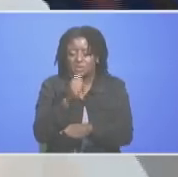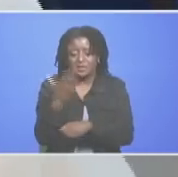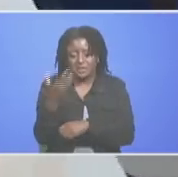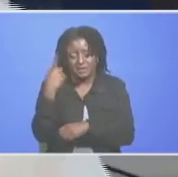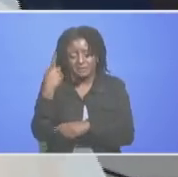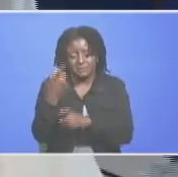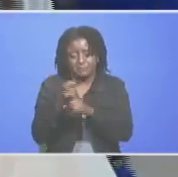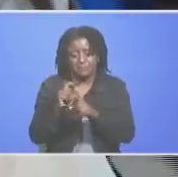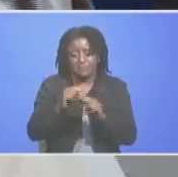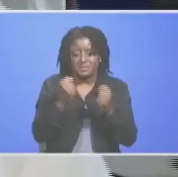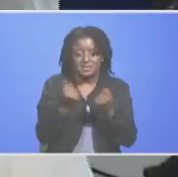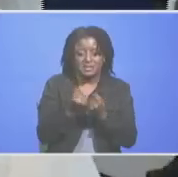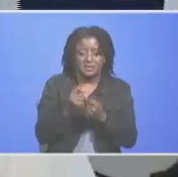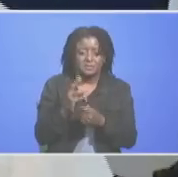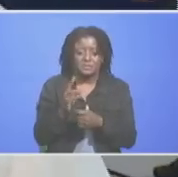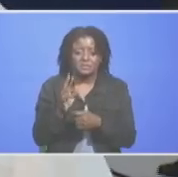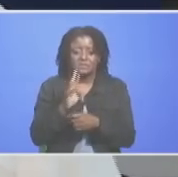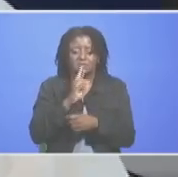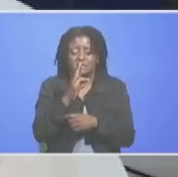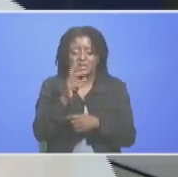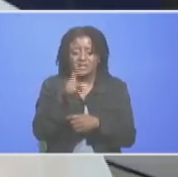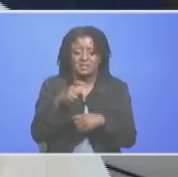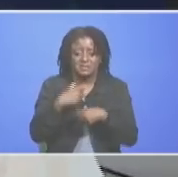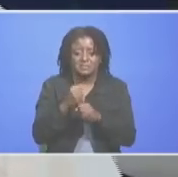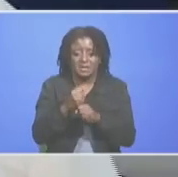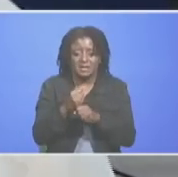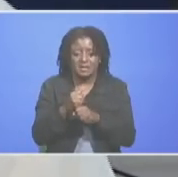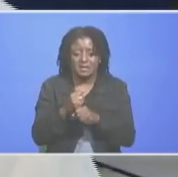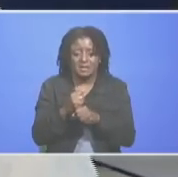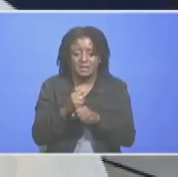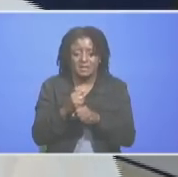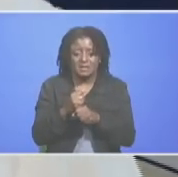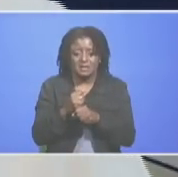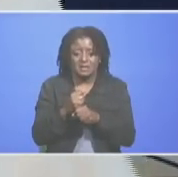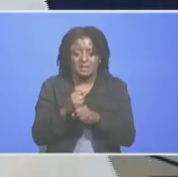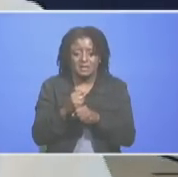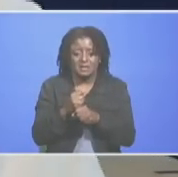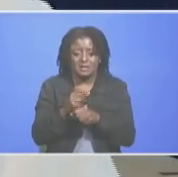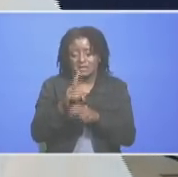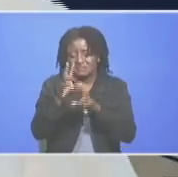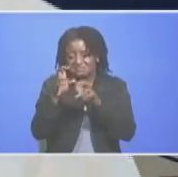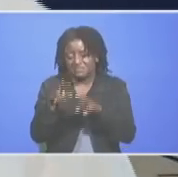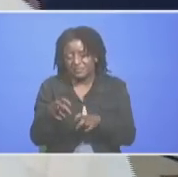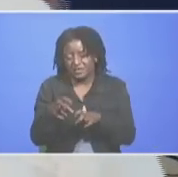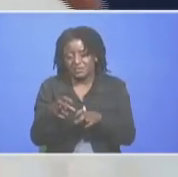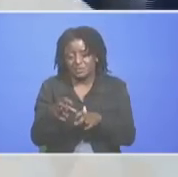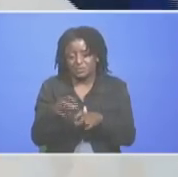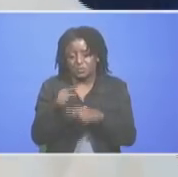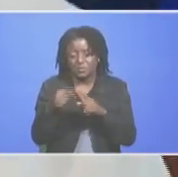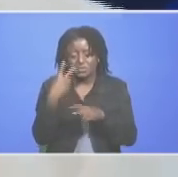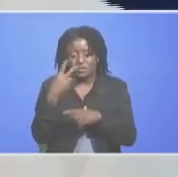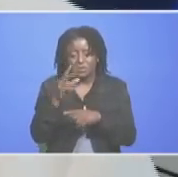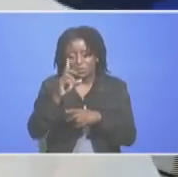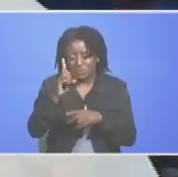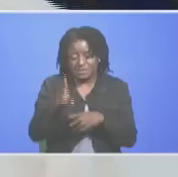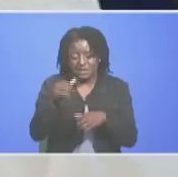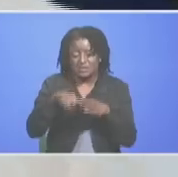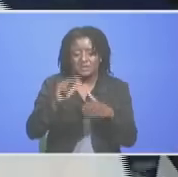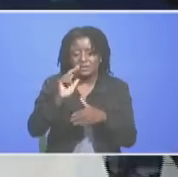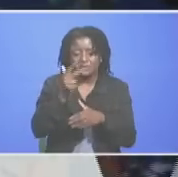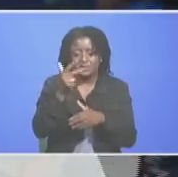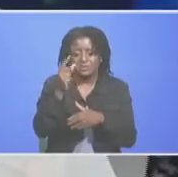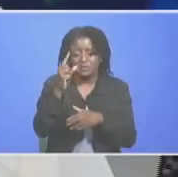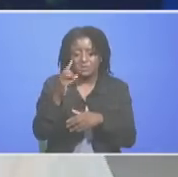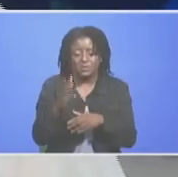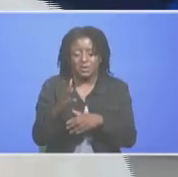had to really had to make a serious gut check when we saw we were down about almost 10 points in the third quarter. And so we just had to